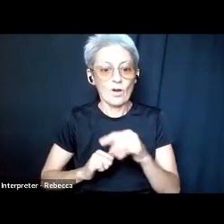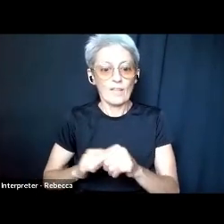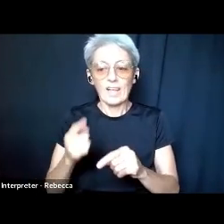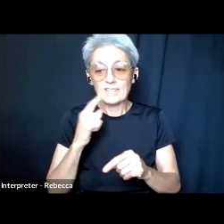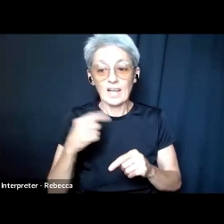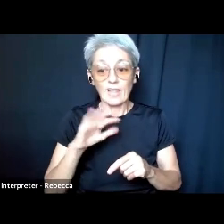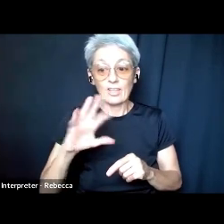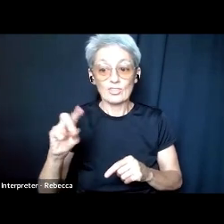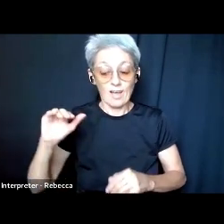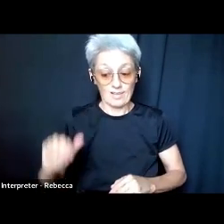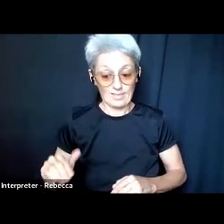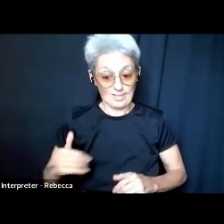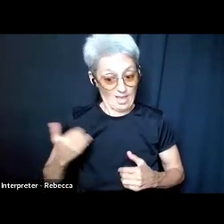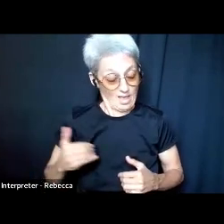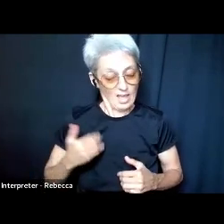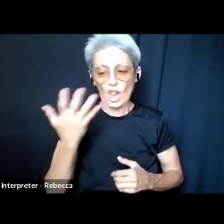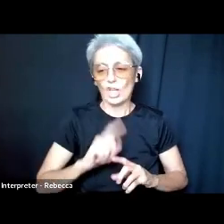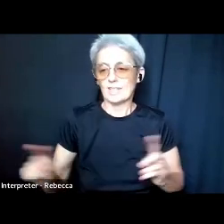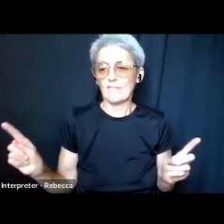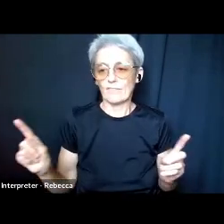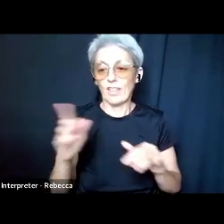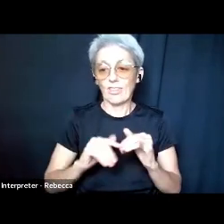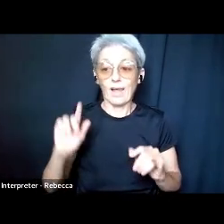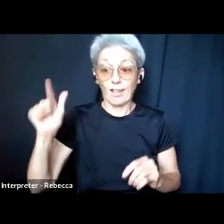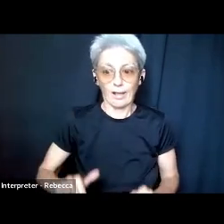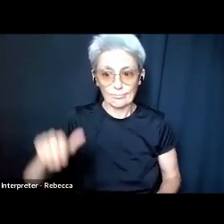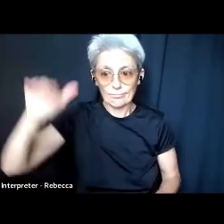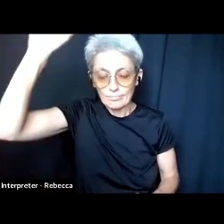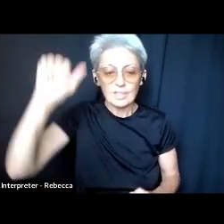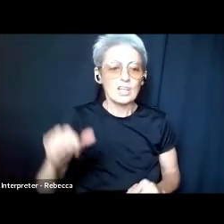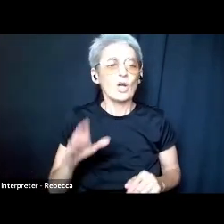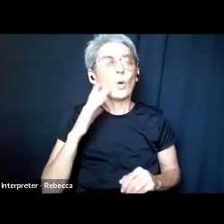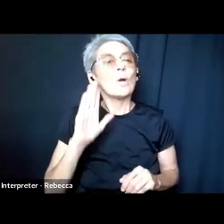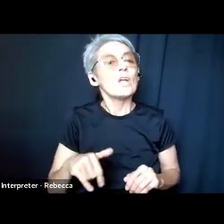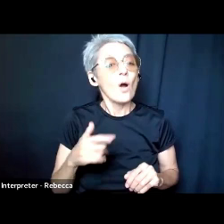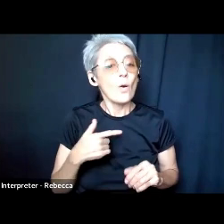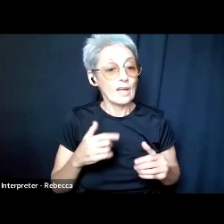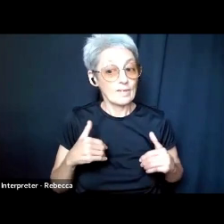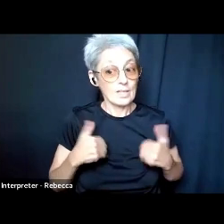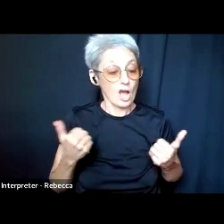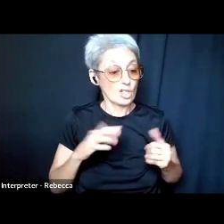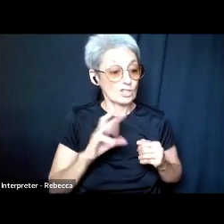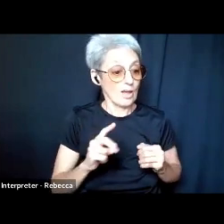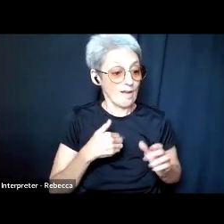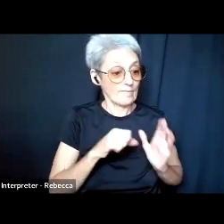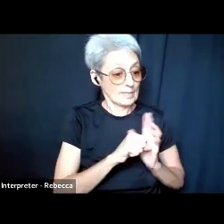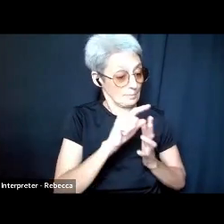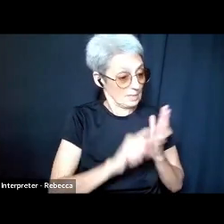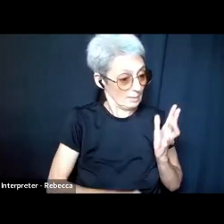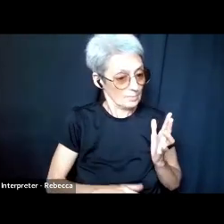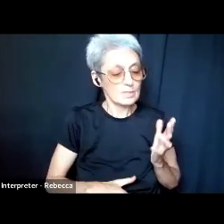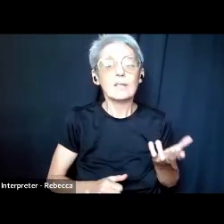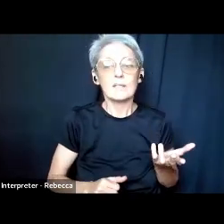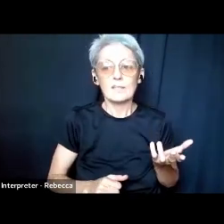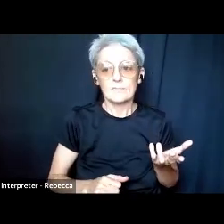young. And what we know still is that the younger the child is symptomatic, the more stigma there still